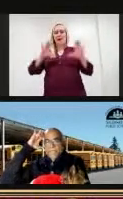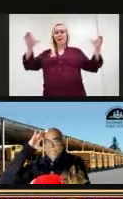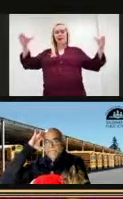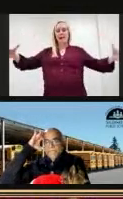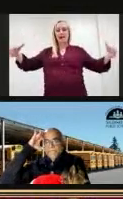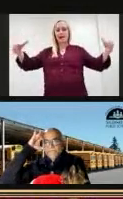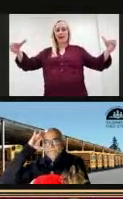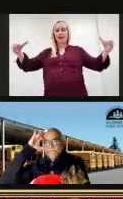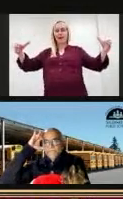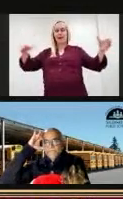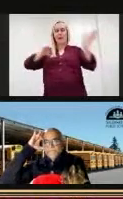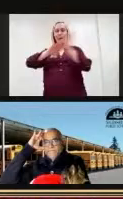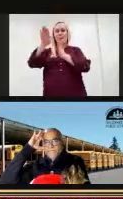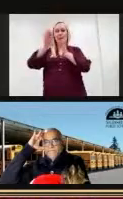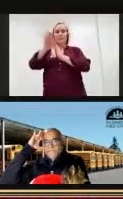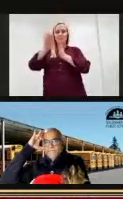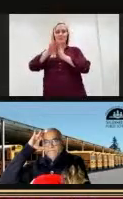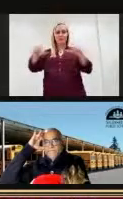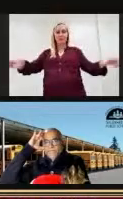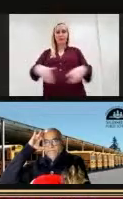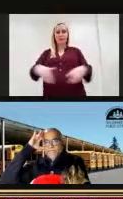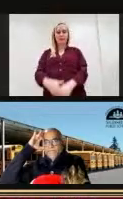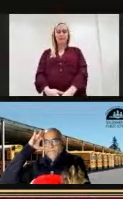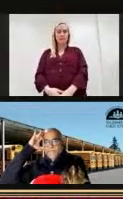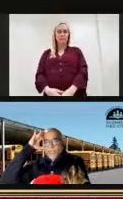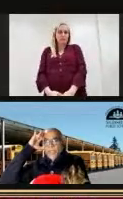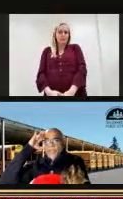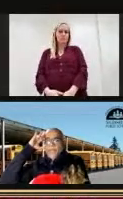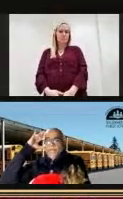in to develop language.